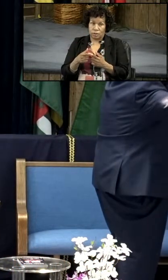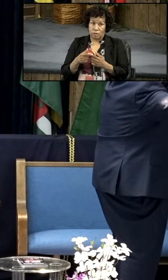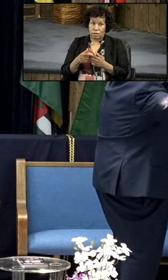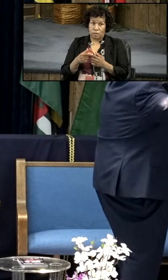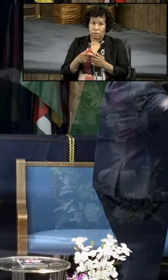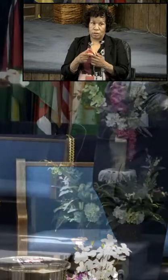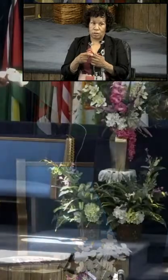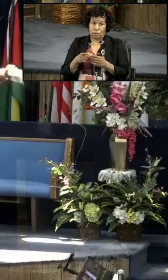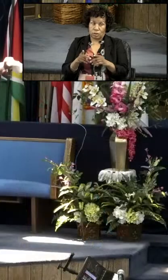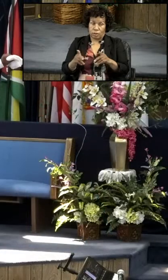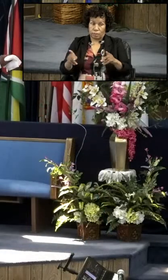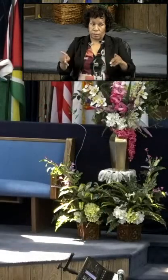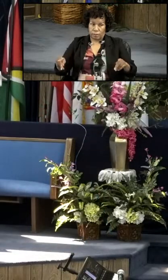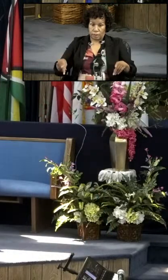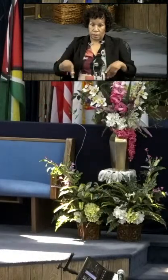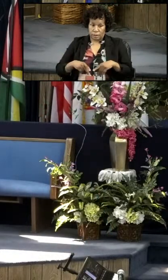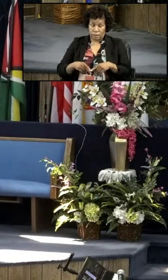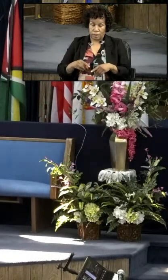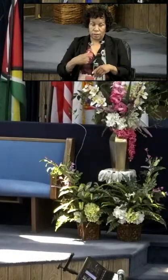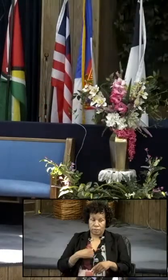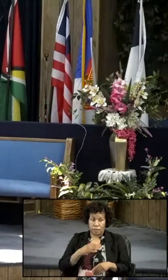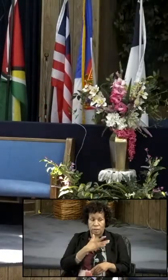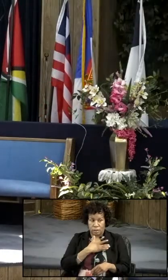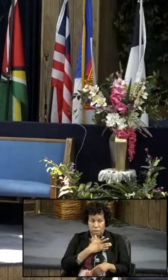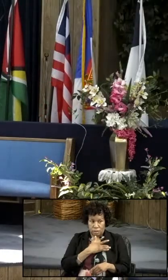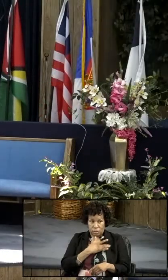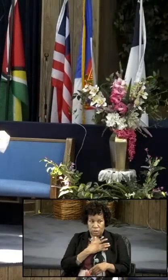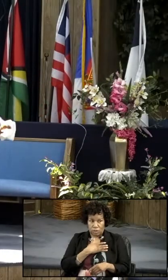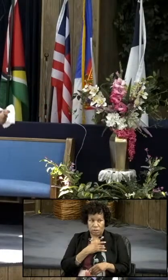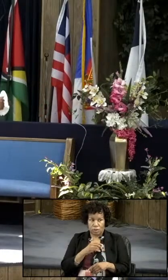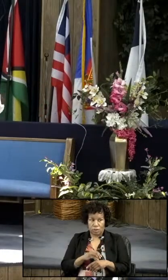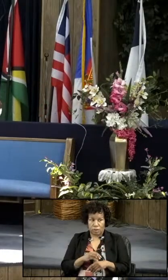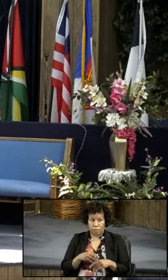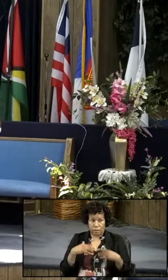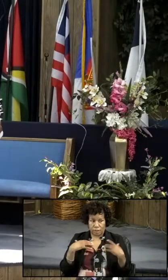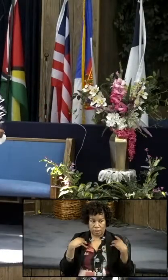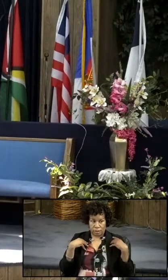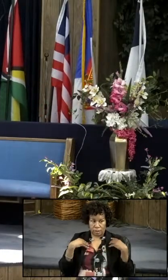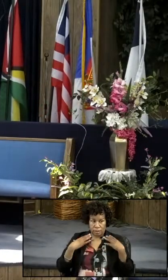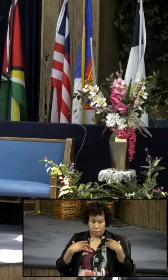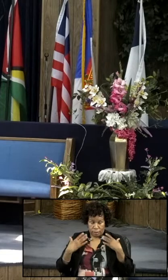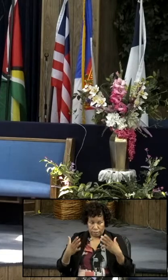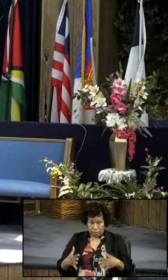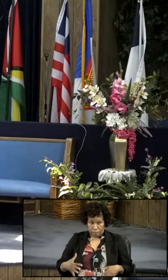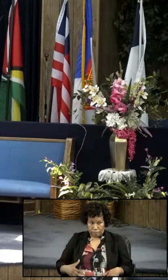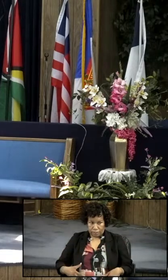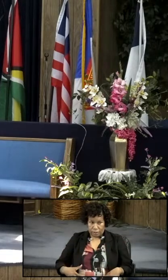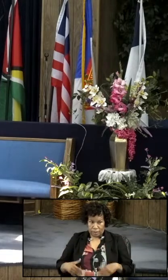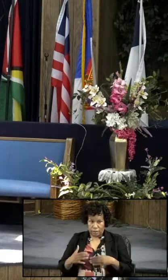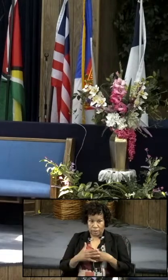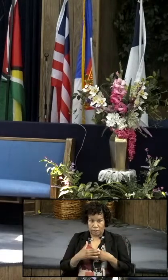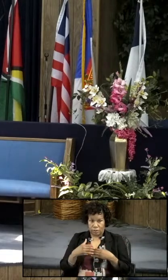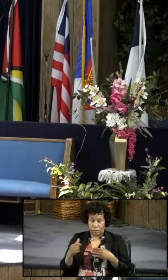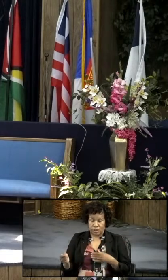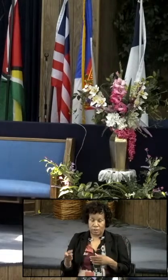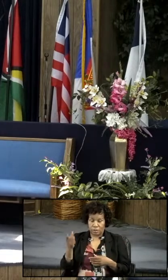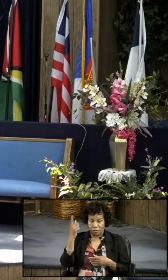heart and my flesh, they cry out for the living God.